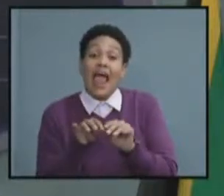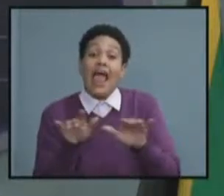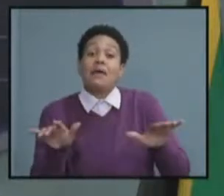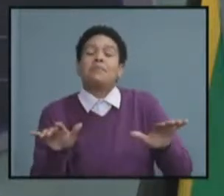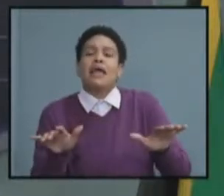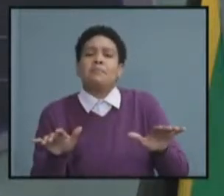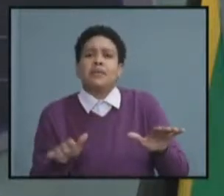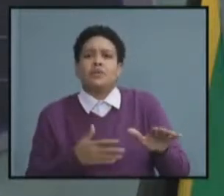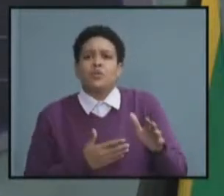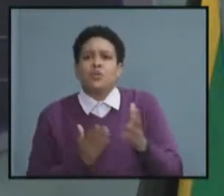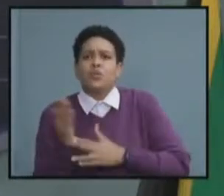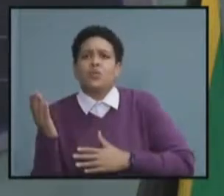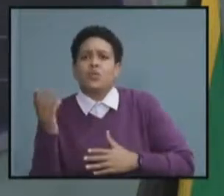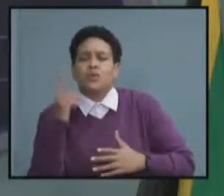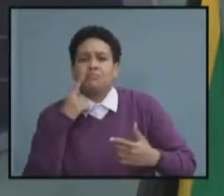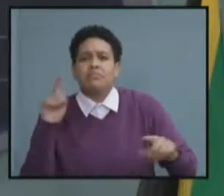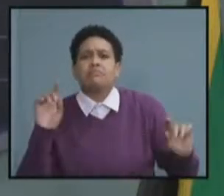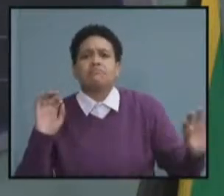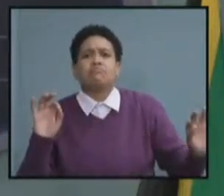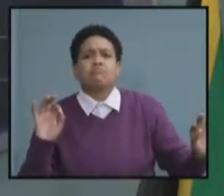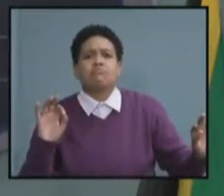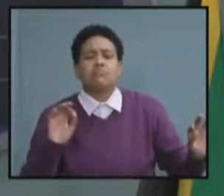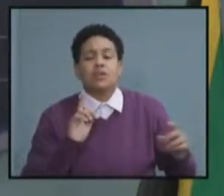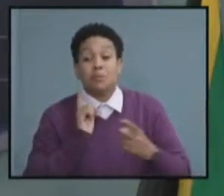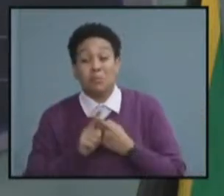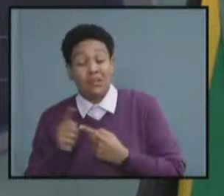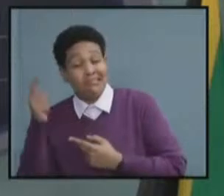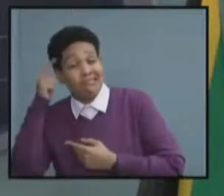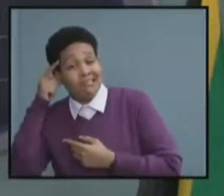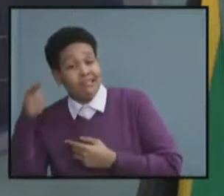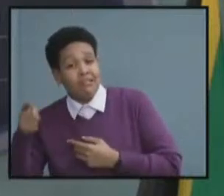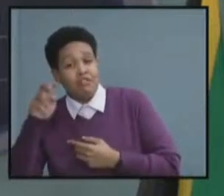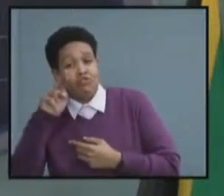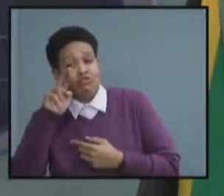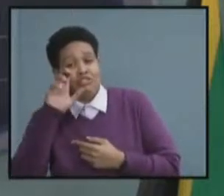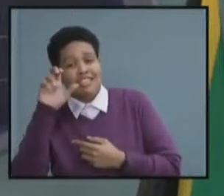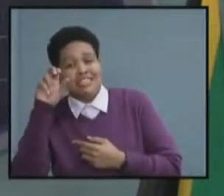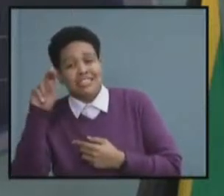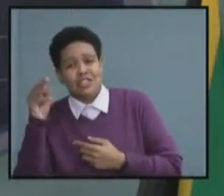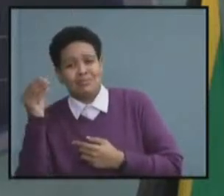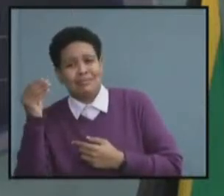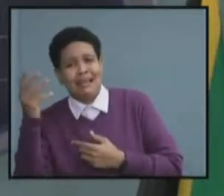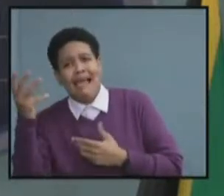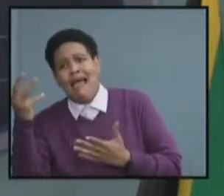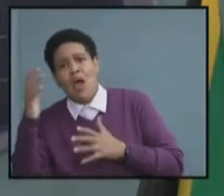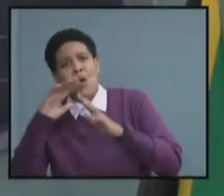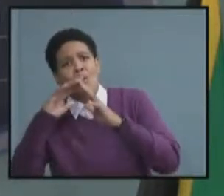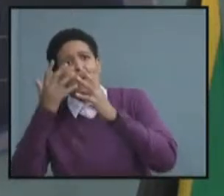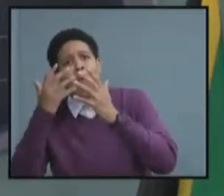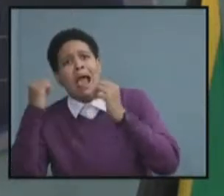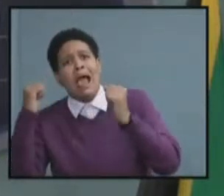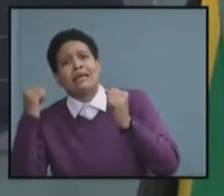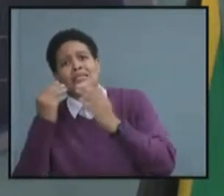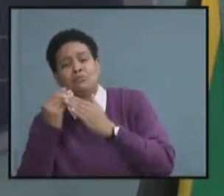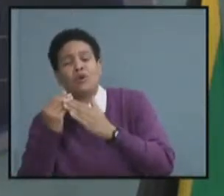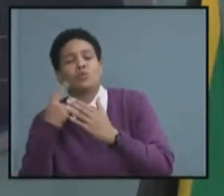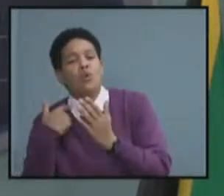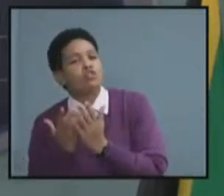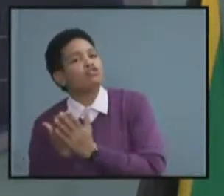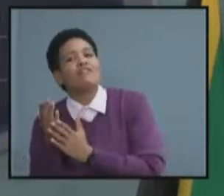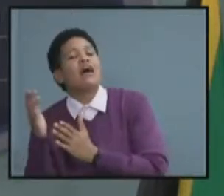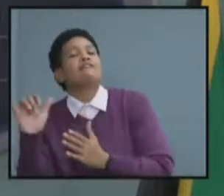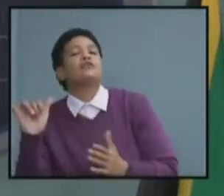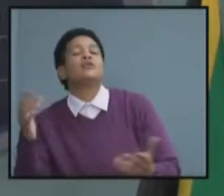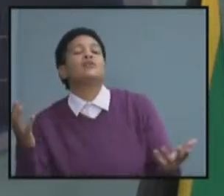epidemic, and we also want to survive the recession. So, ladies and gentlemen, I